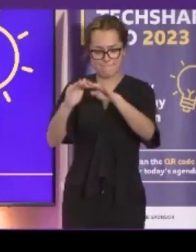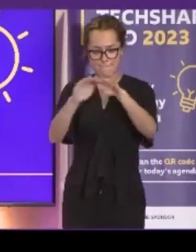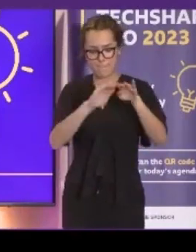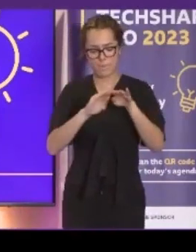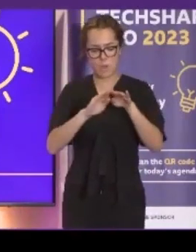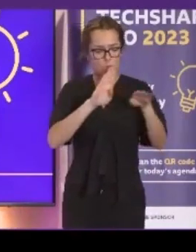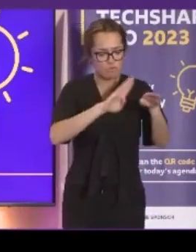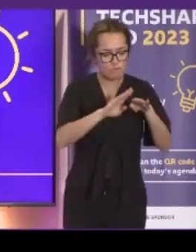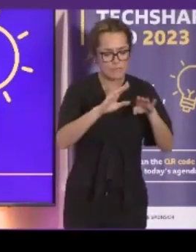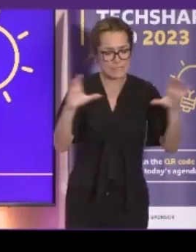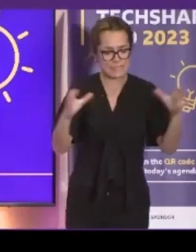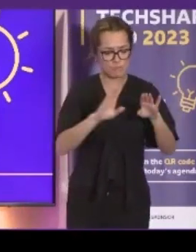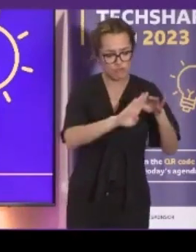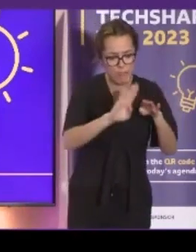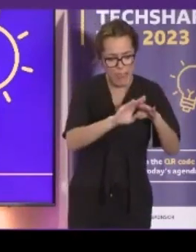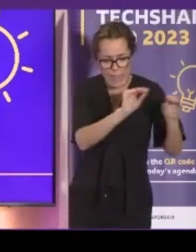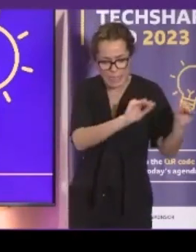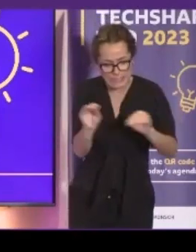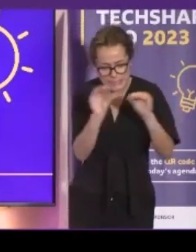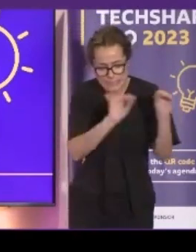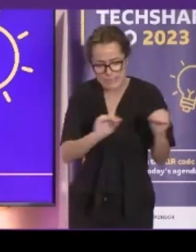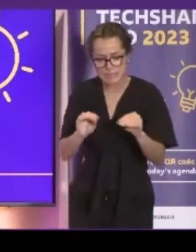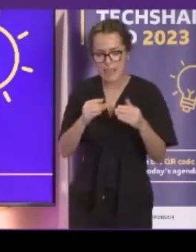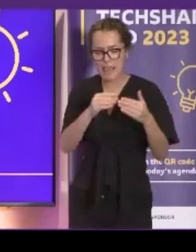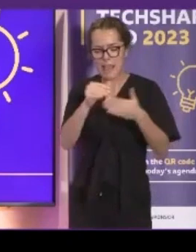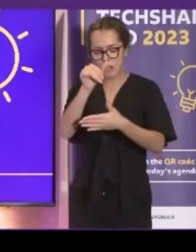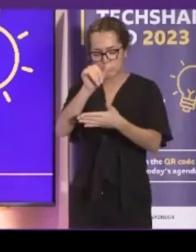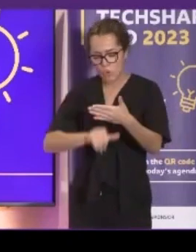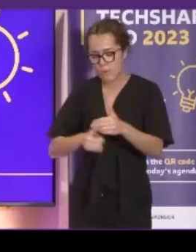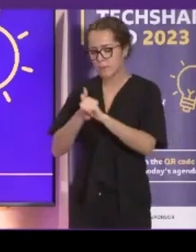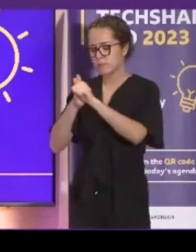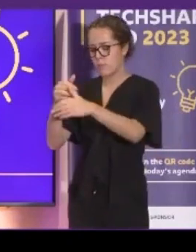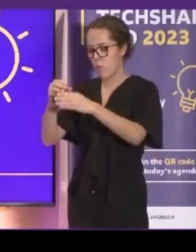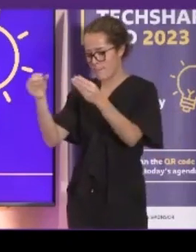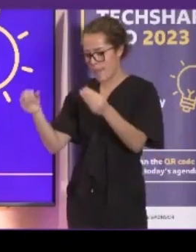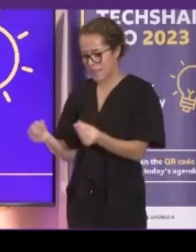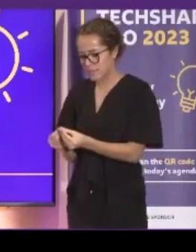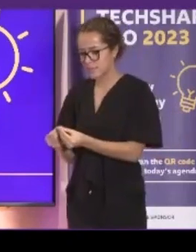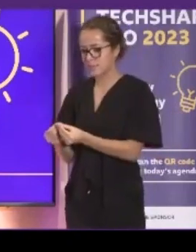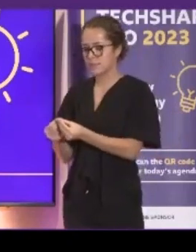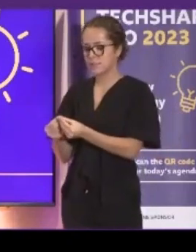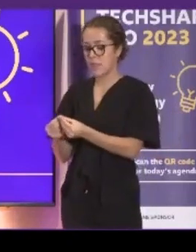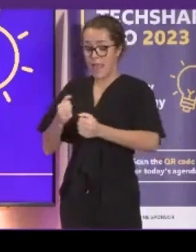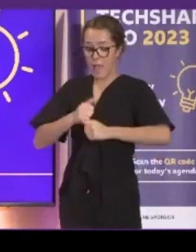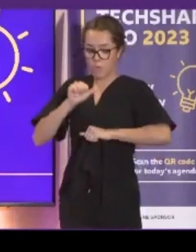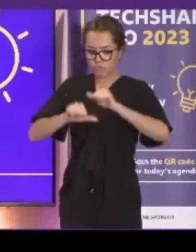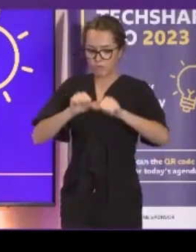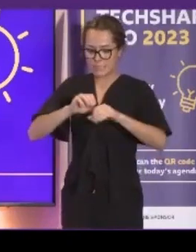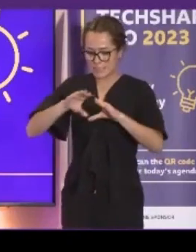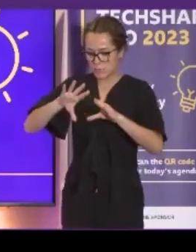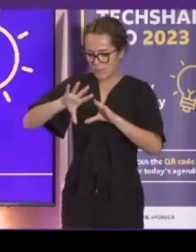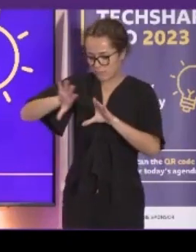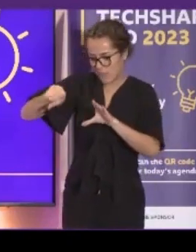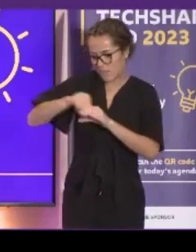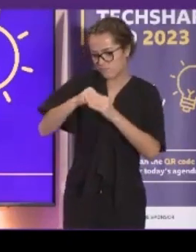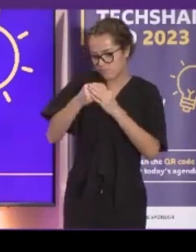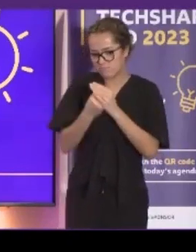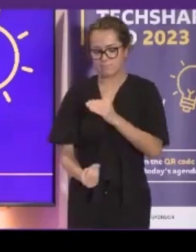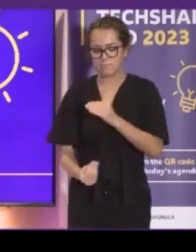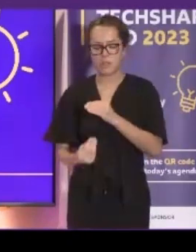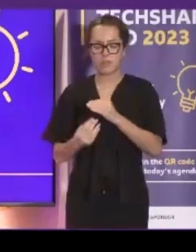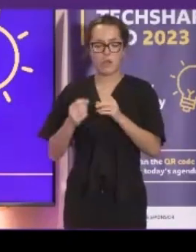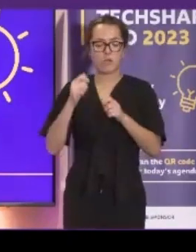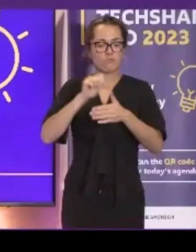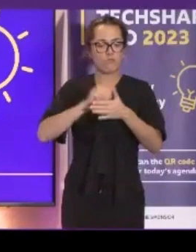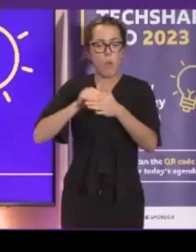provided guidance documents, we've provided support packs, we've built it into our processes. we've acknowledged, and I think it's a really important acknowledgement, that procurement